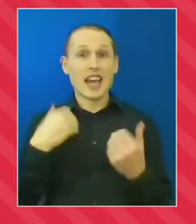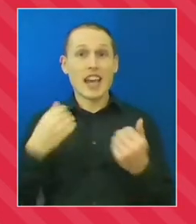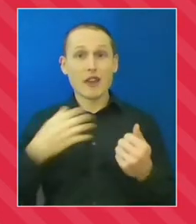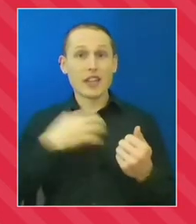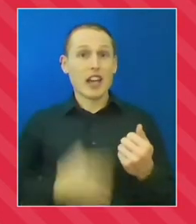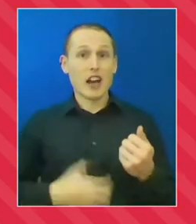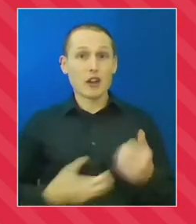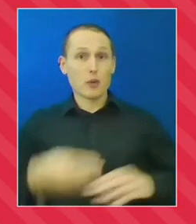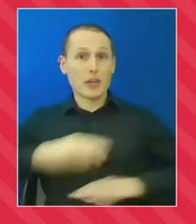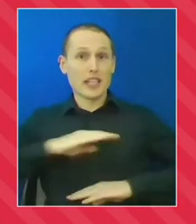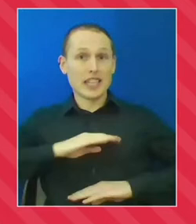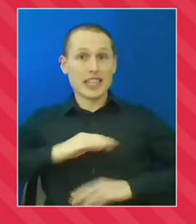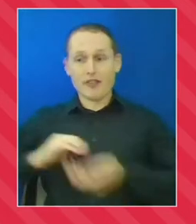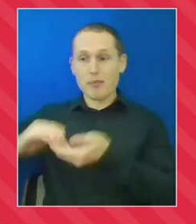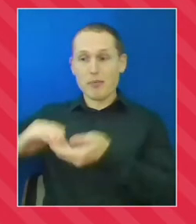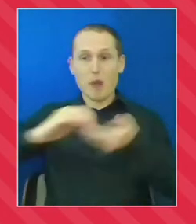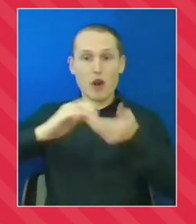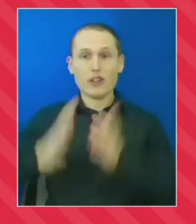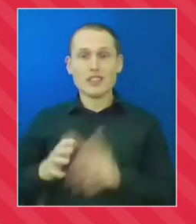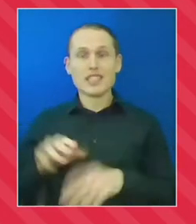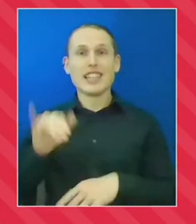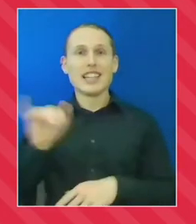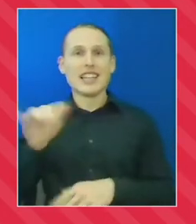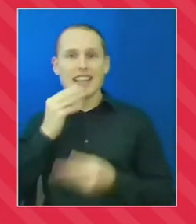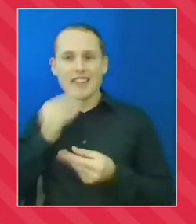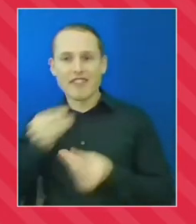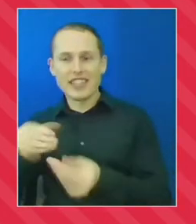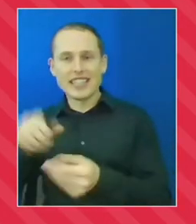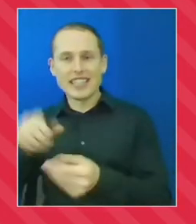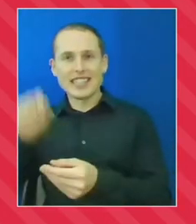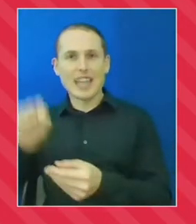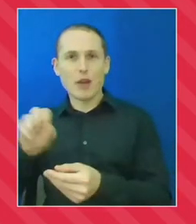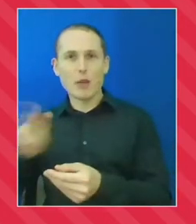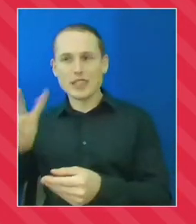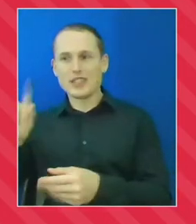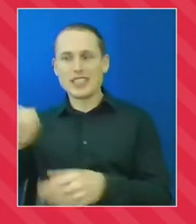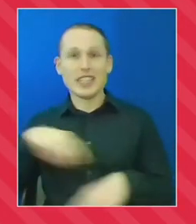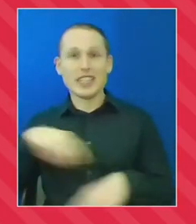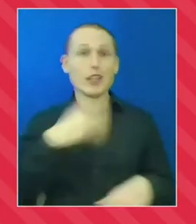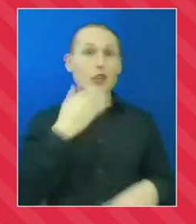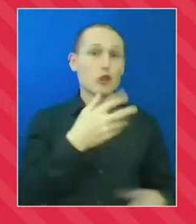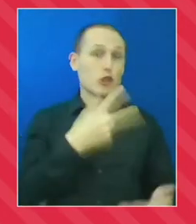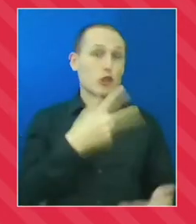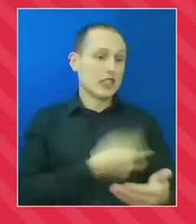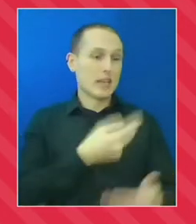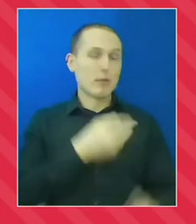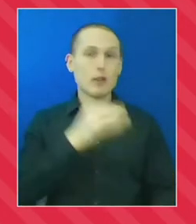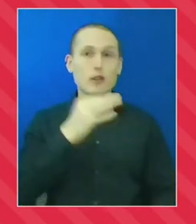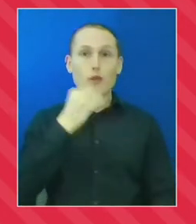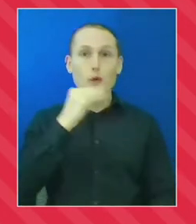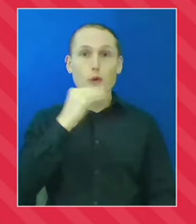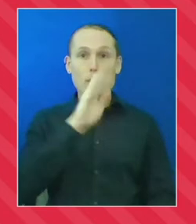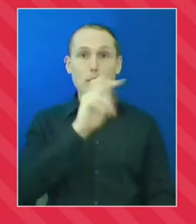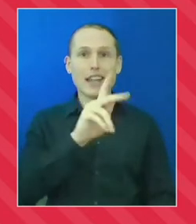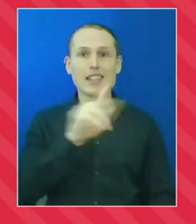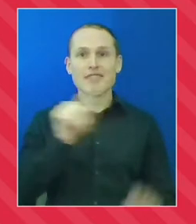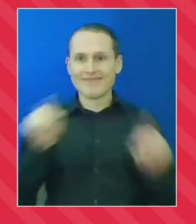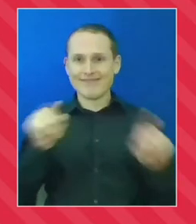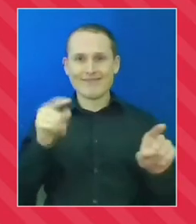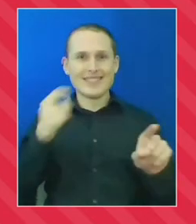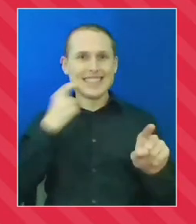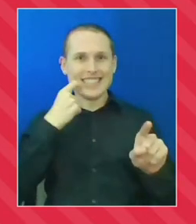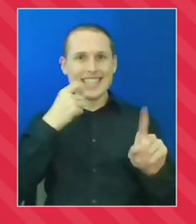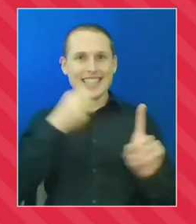Feeding Southwest Virginia and Good Shepherd Food Bank, who we just heard from, serve as the foundation of PHA's mission